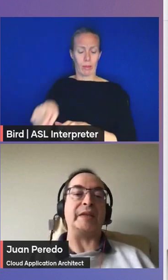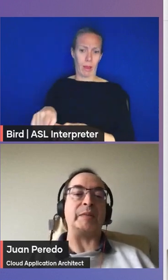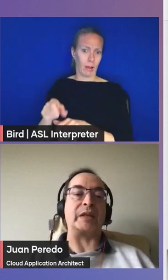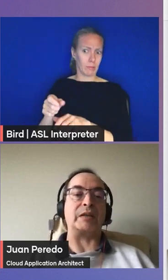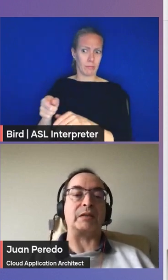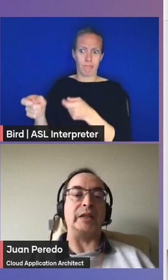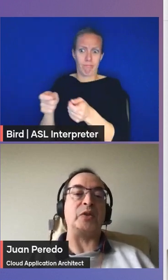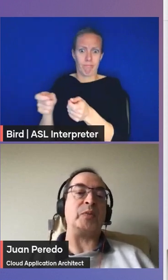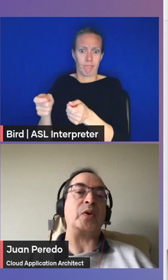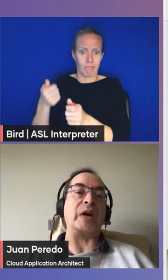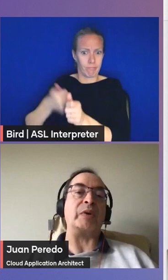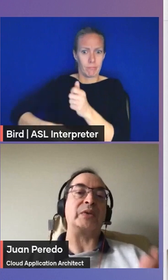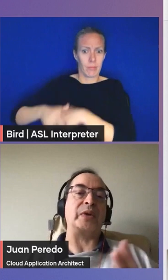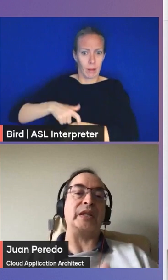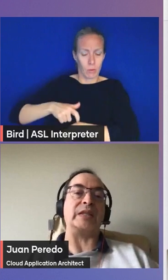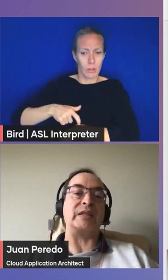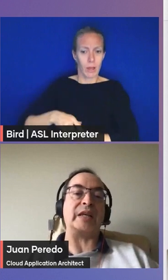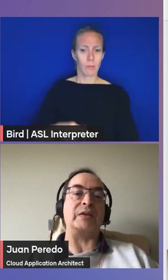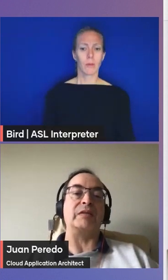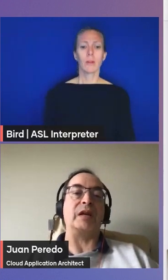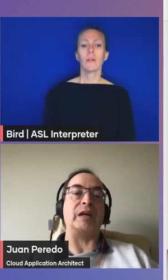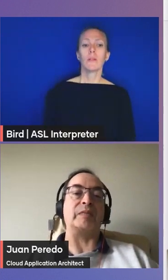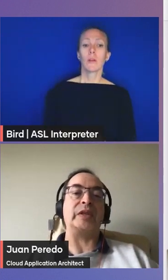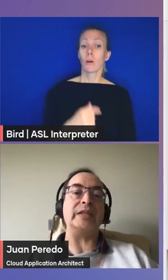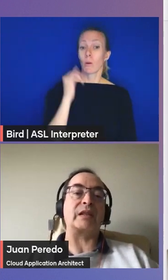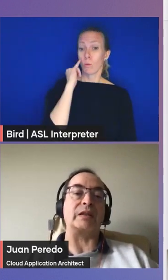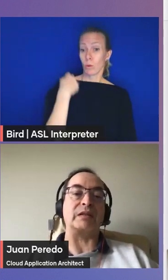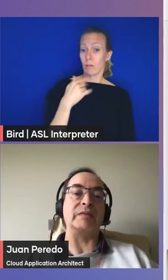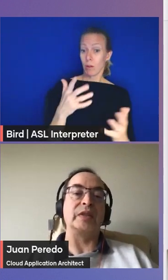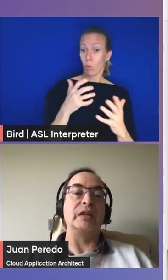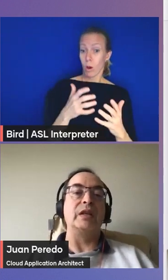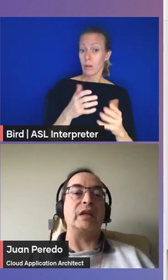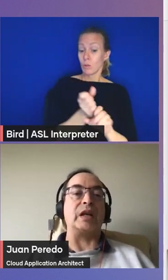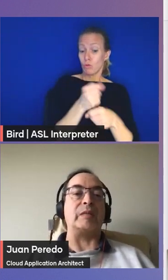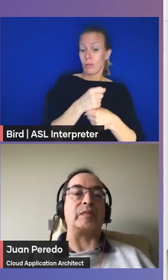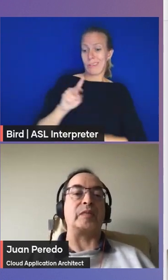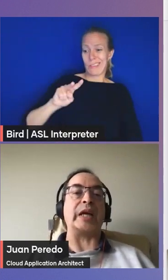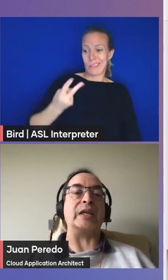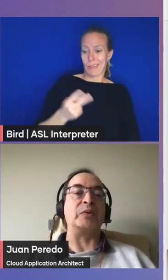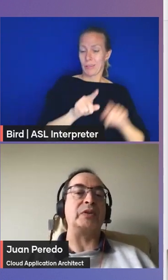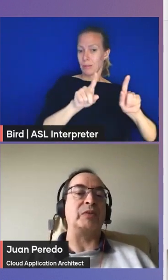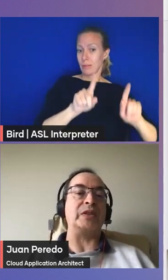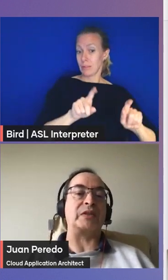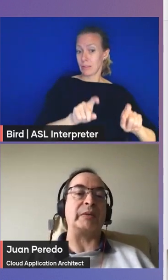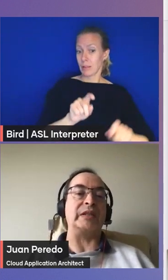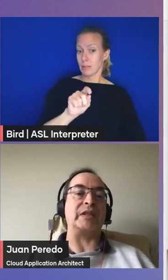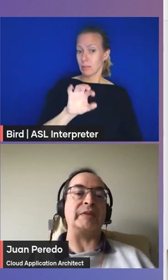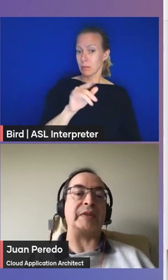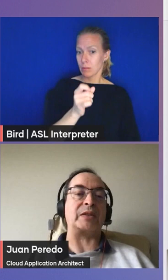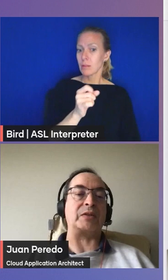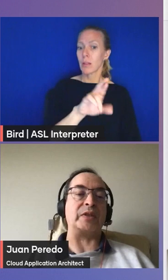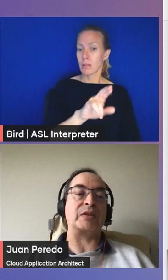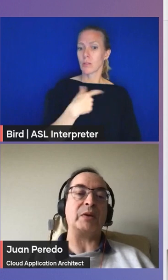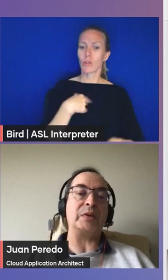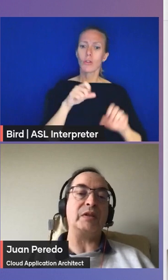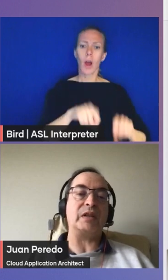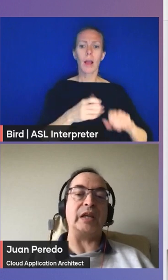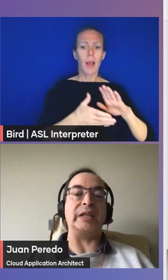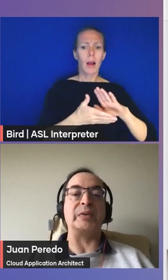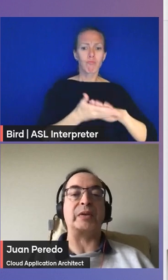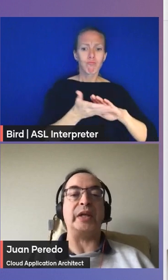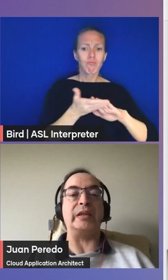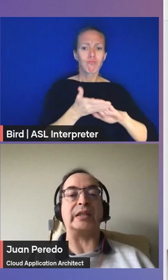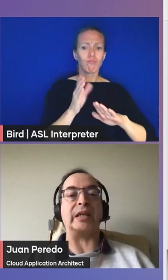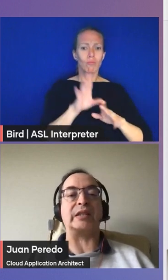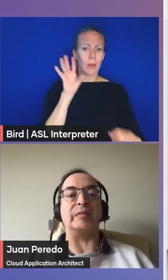my development cluster, and tomorrow I want to create a second test cluster, I can run the same infrastructure as code, and